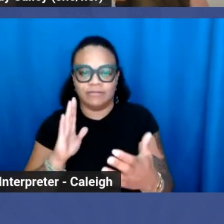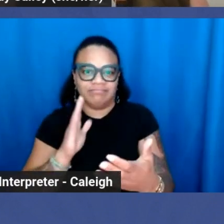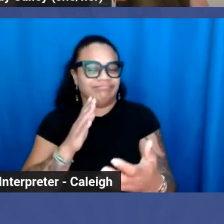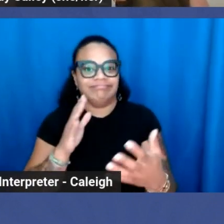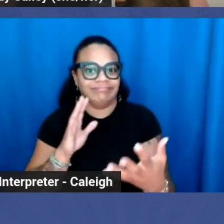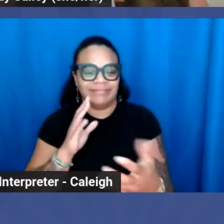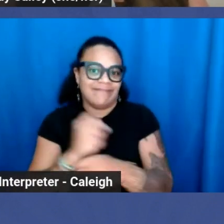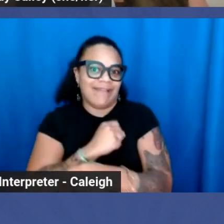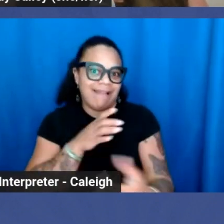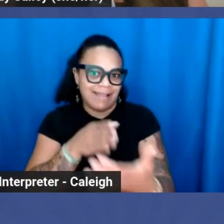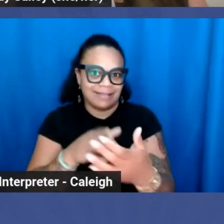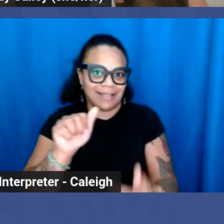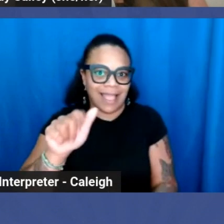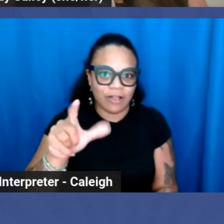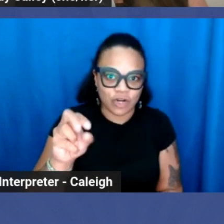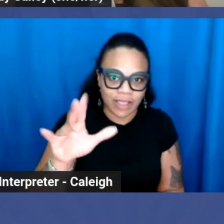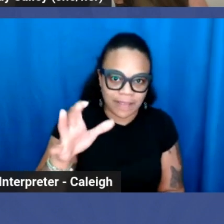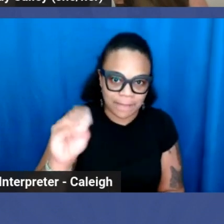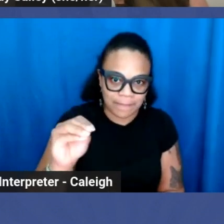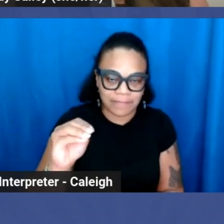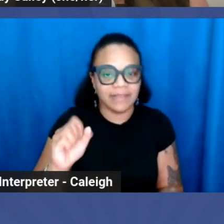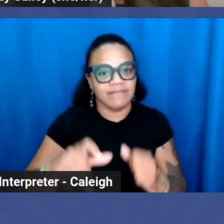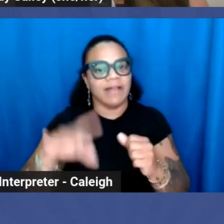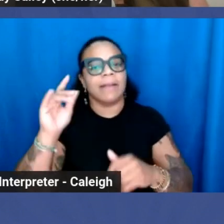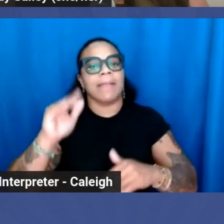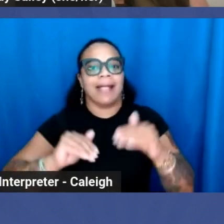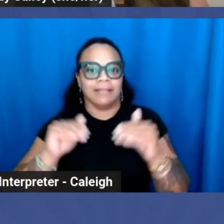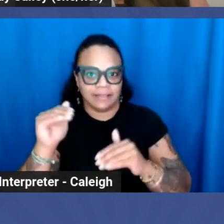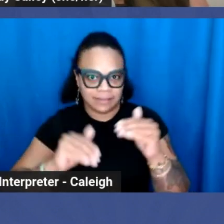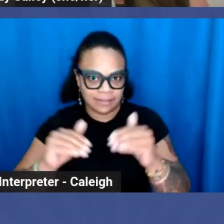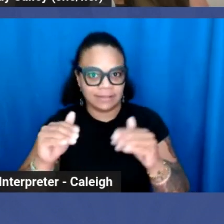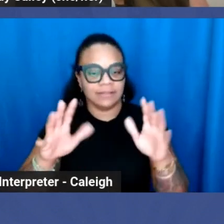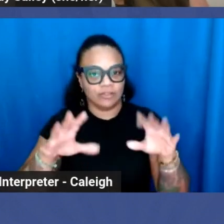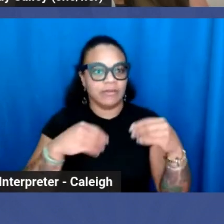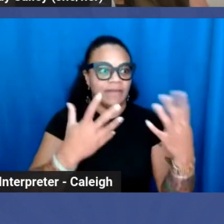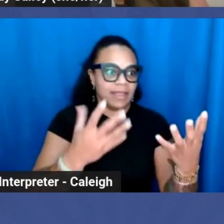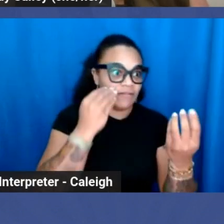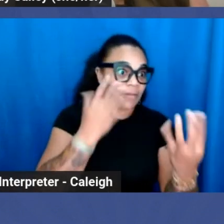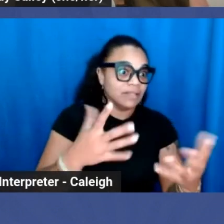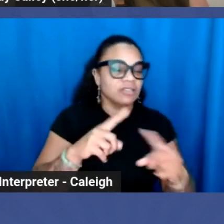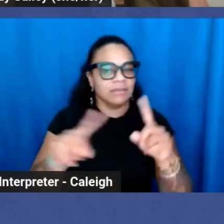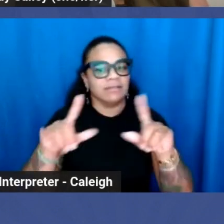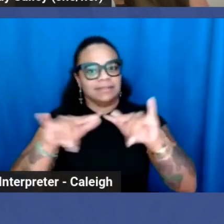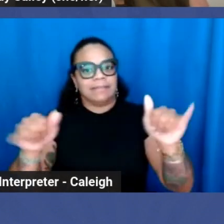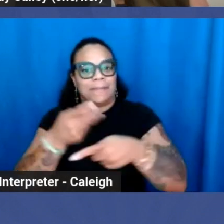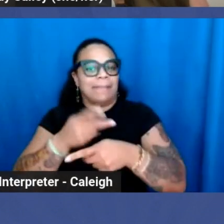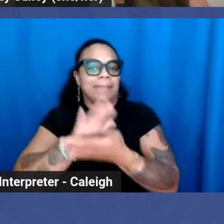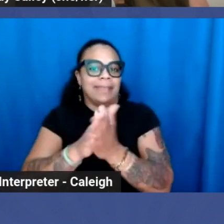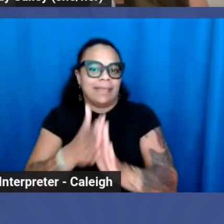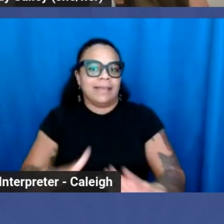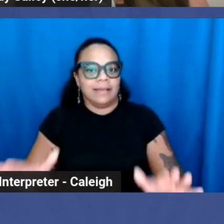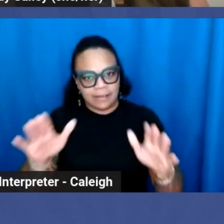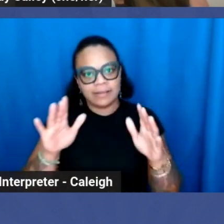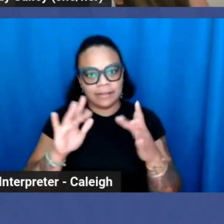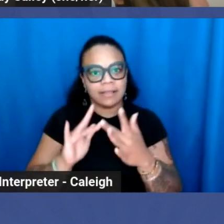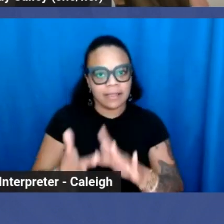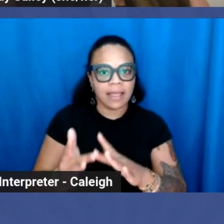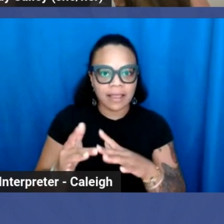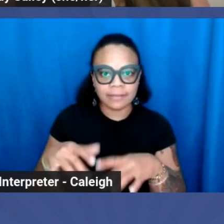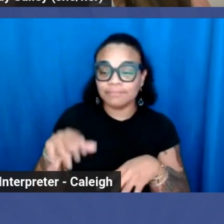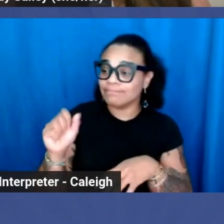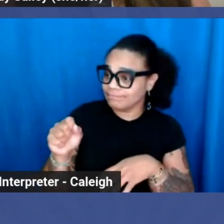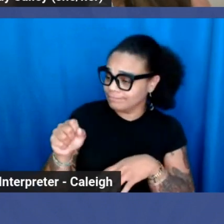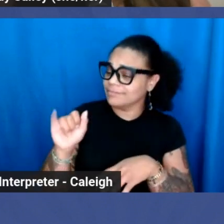find balance and keep on fighting misinformation and also be visible online. Yeah. Well, I think that's a